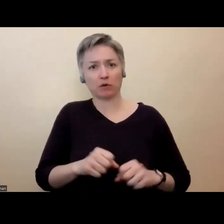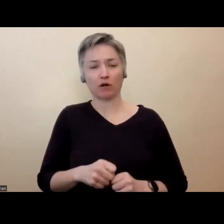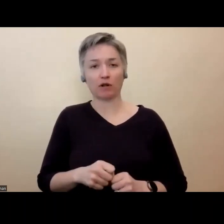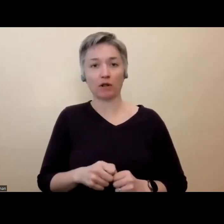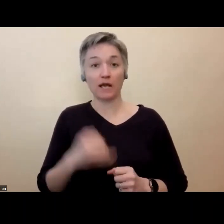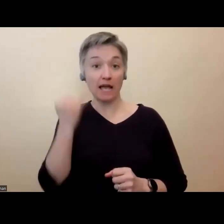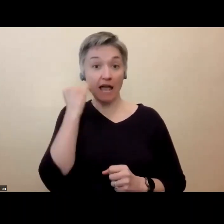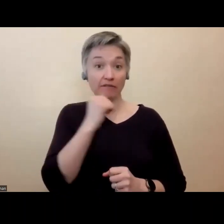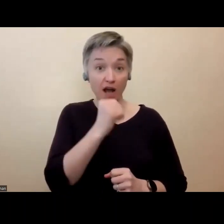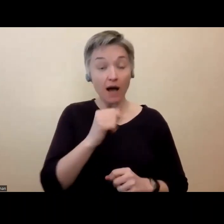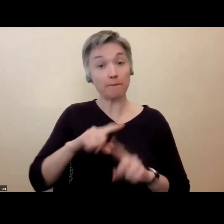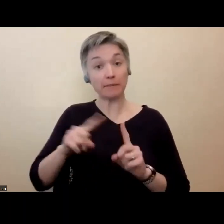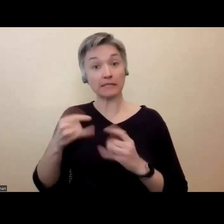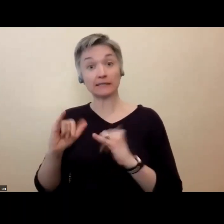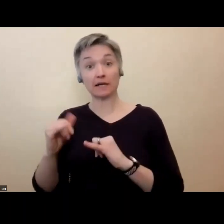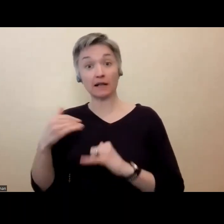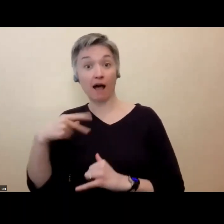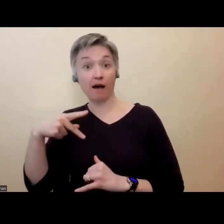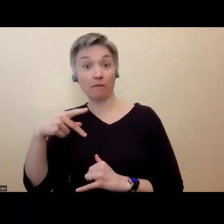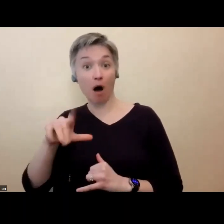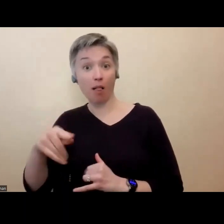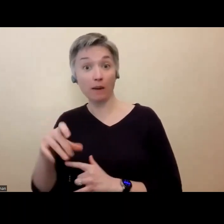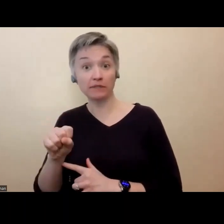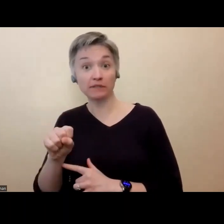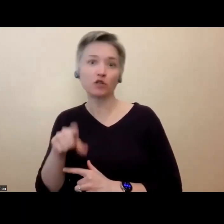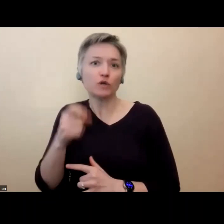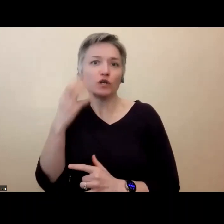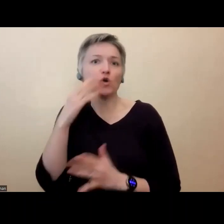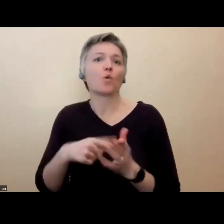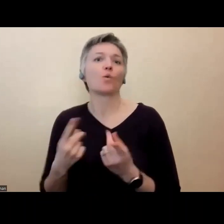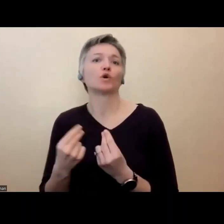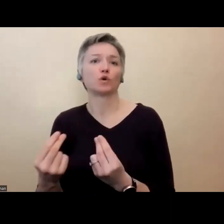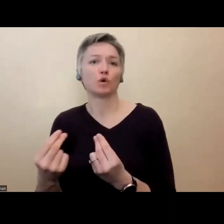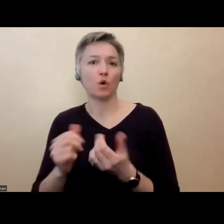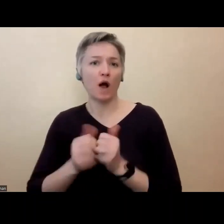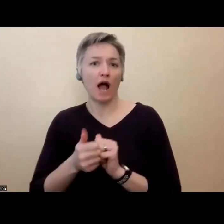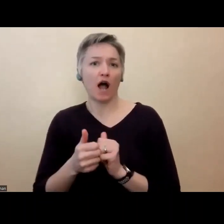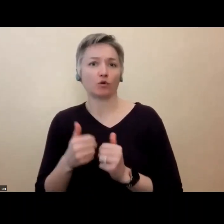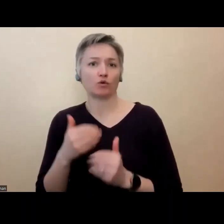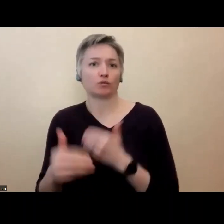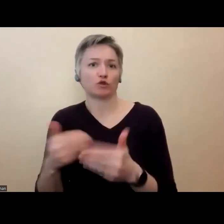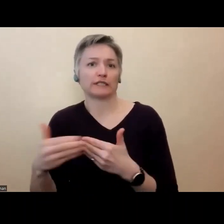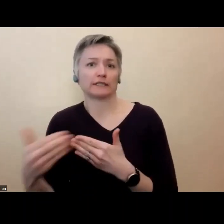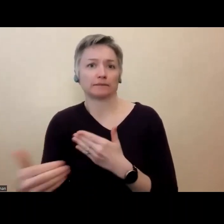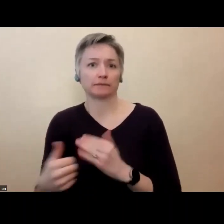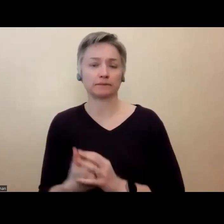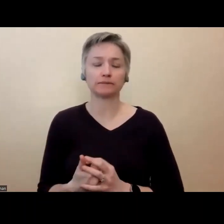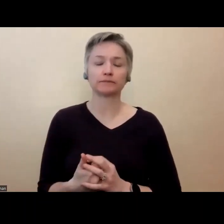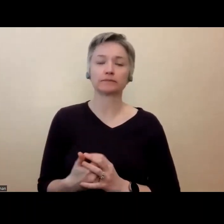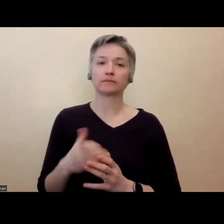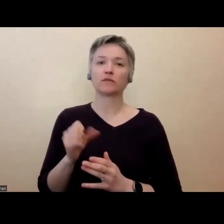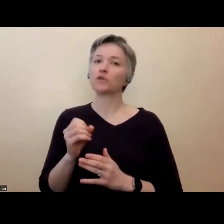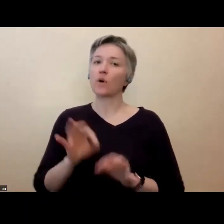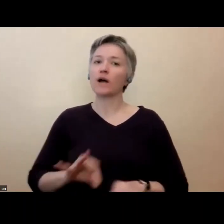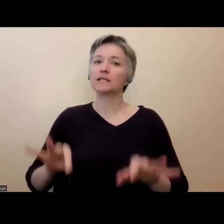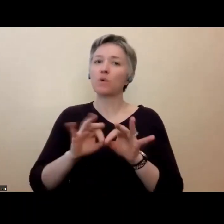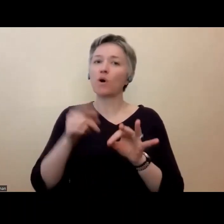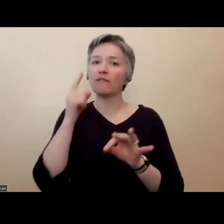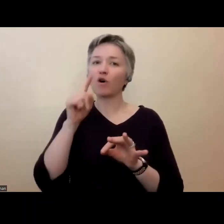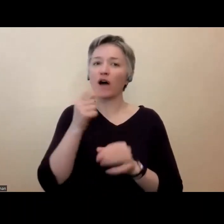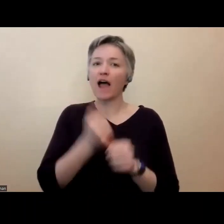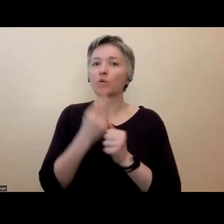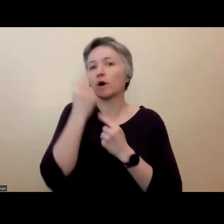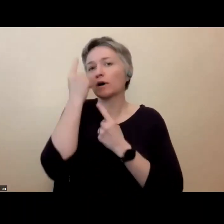going forward and how you should proceed. So I think it's critical for everyone to look at genetic testing if you